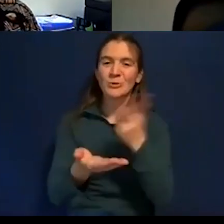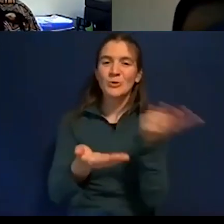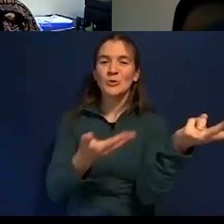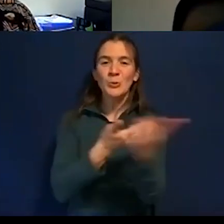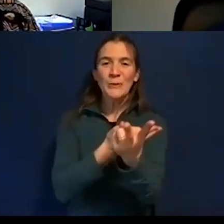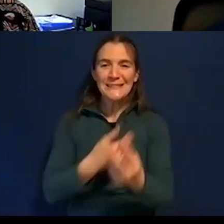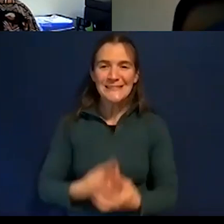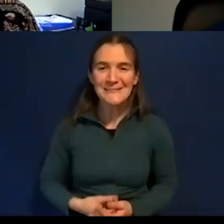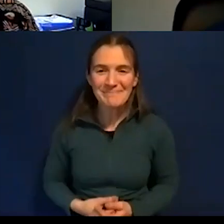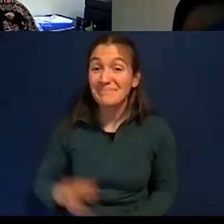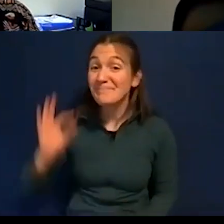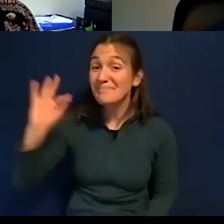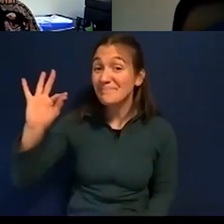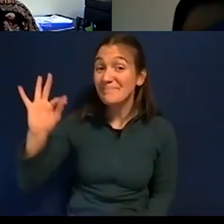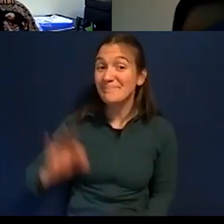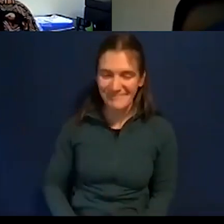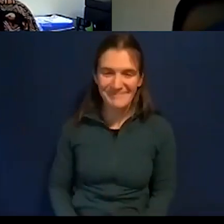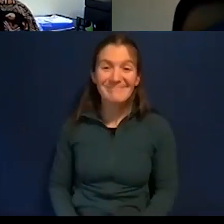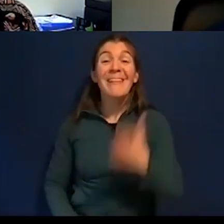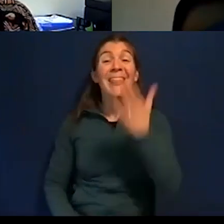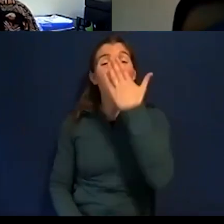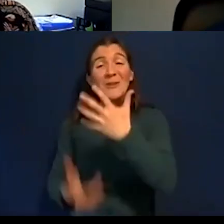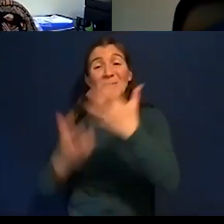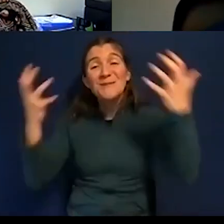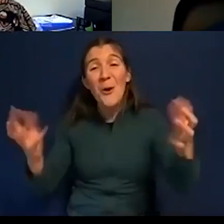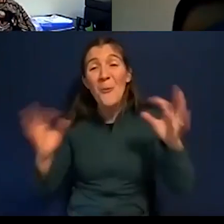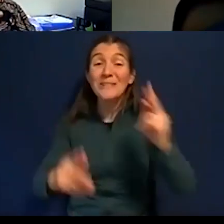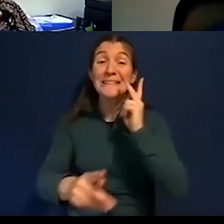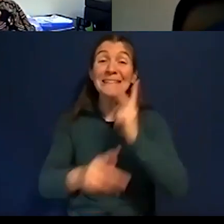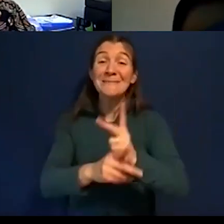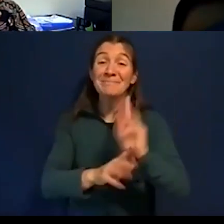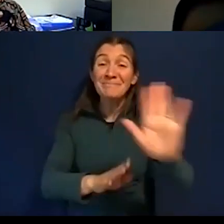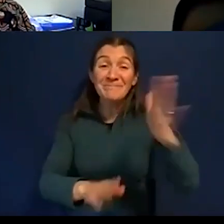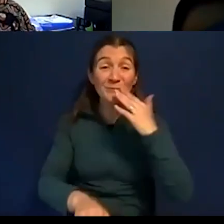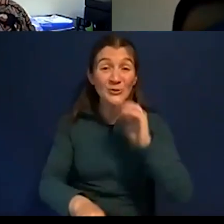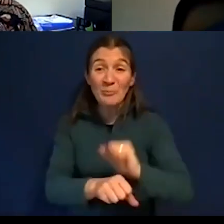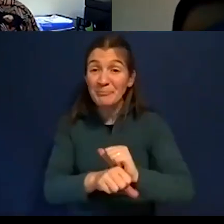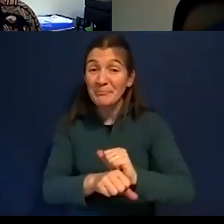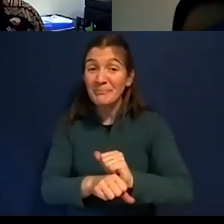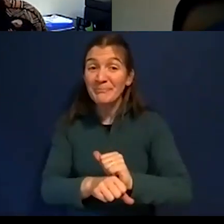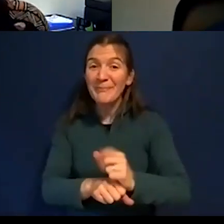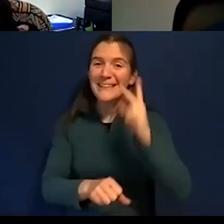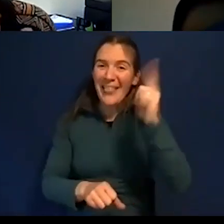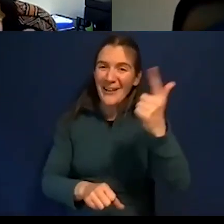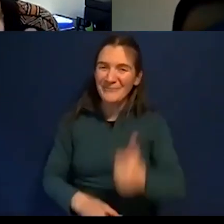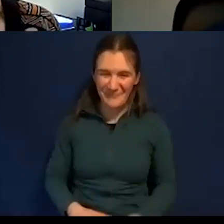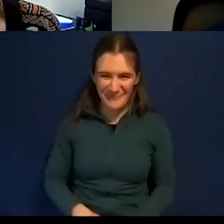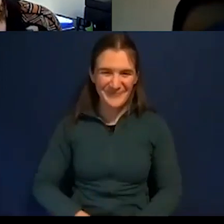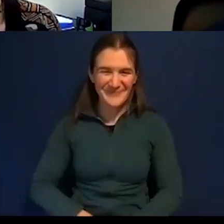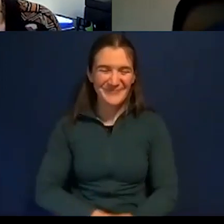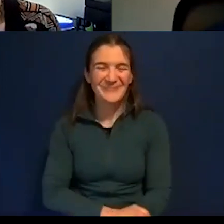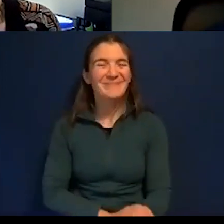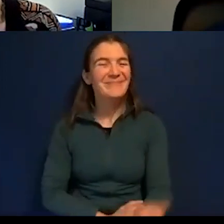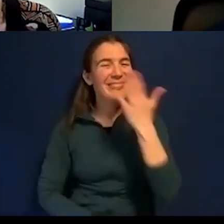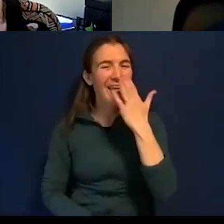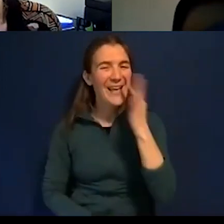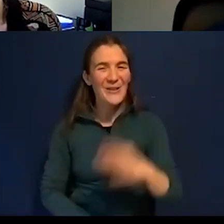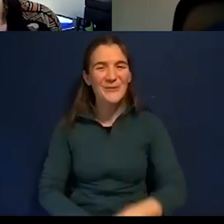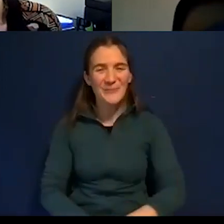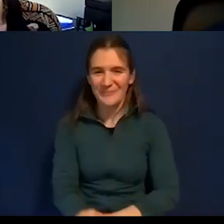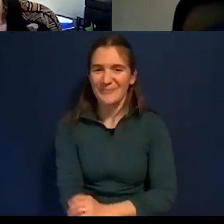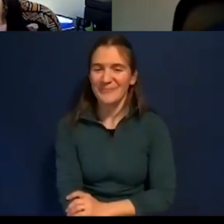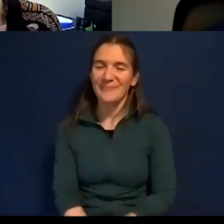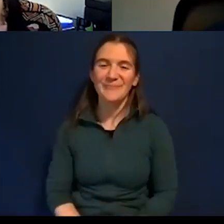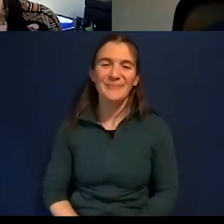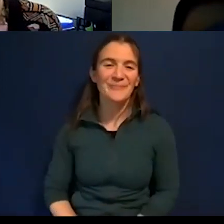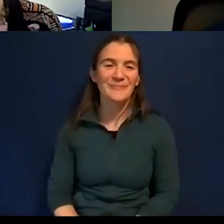meeting. Excellent. You guys, thank you so much. Keep up the good work. And I'll tune in then. Thank you, Gary. Thank you. Gary,